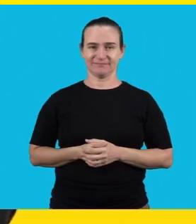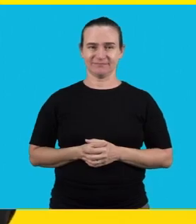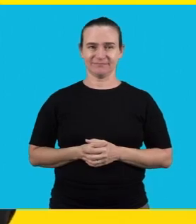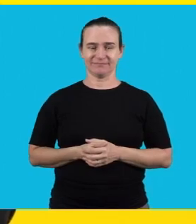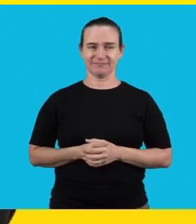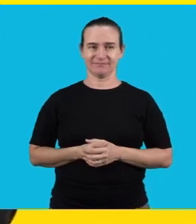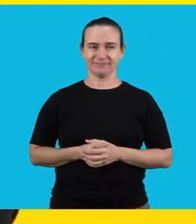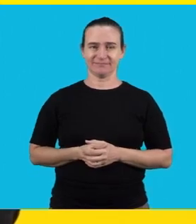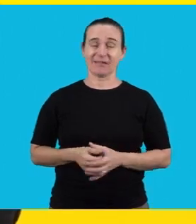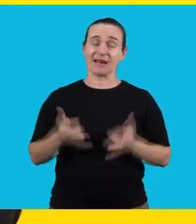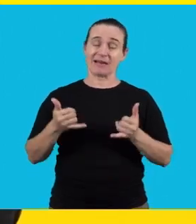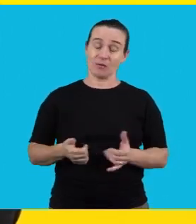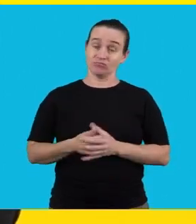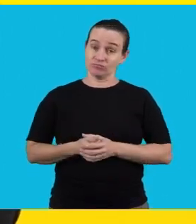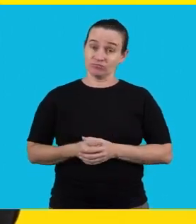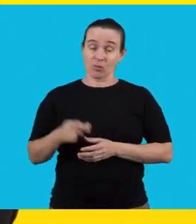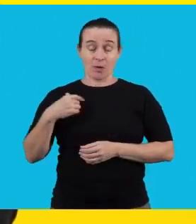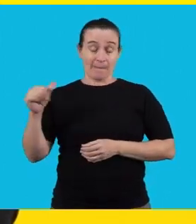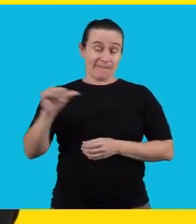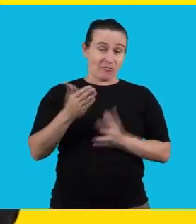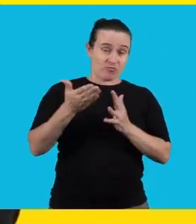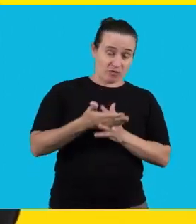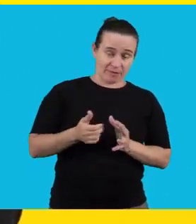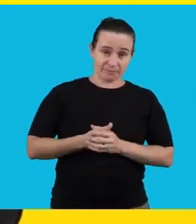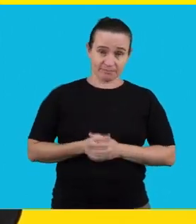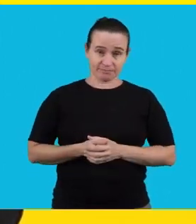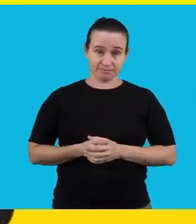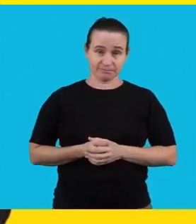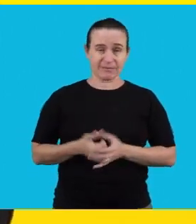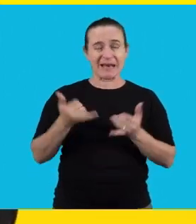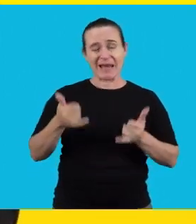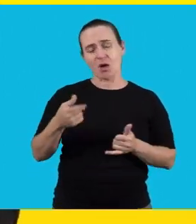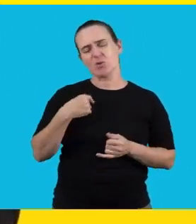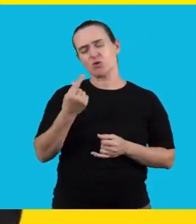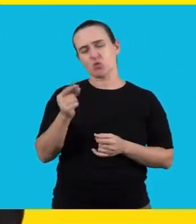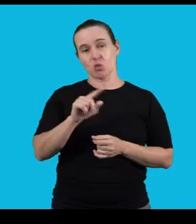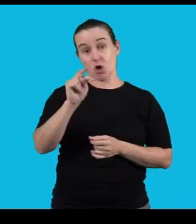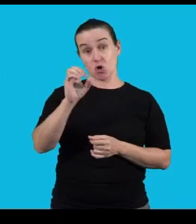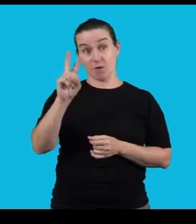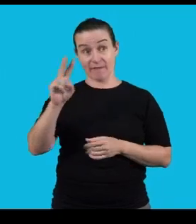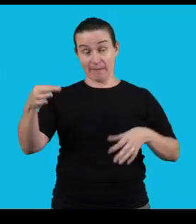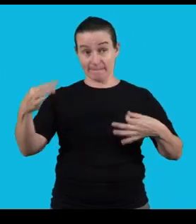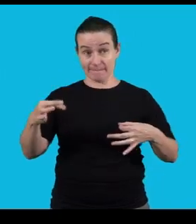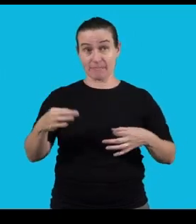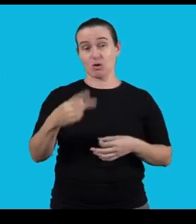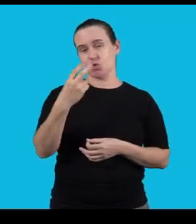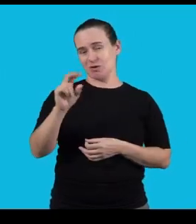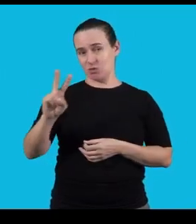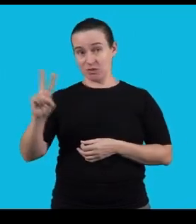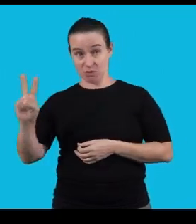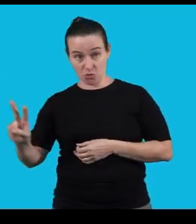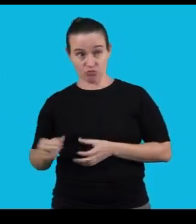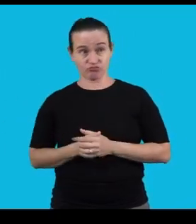Matric learners coming back from ad break, let us look at November 2022, paper 1,